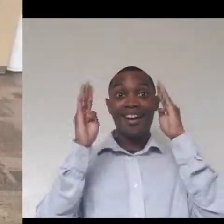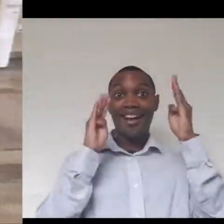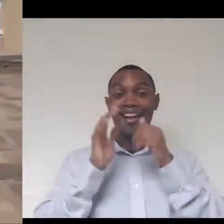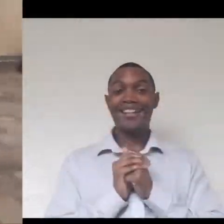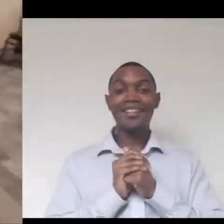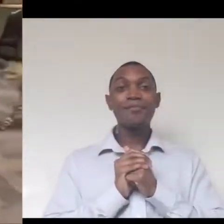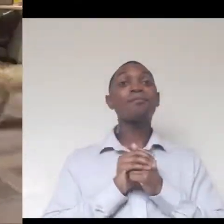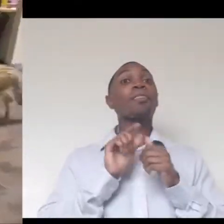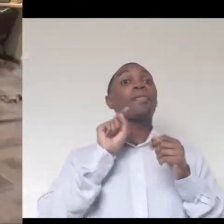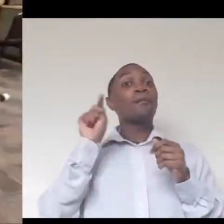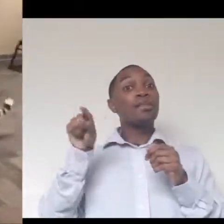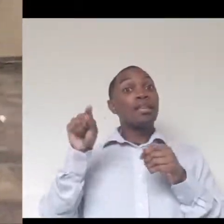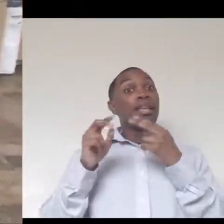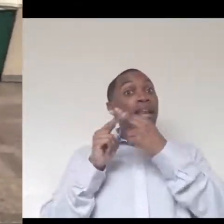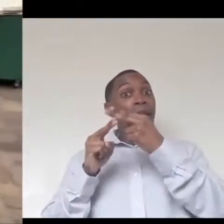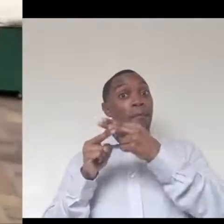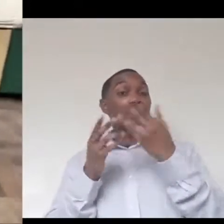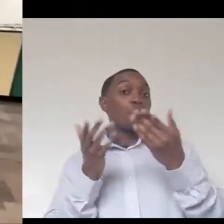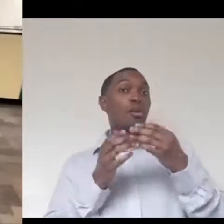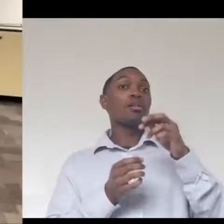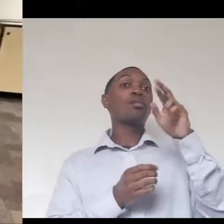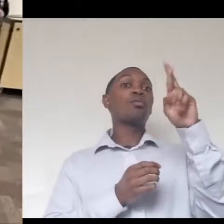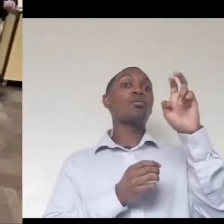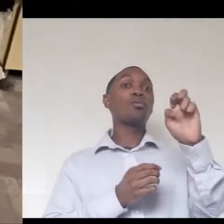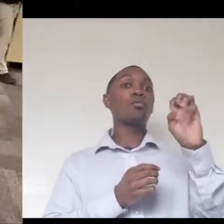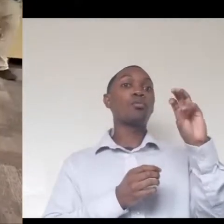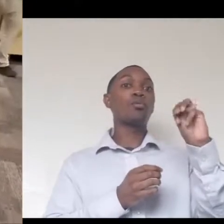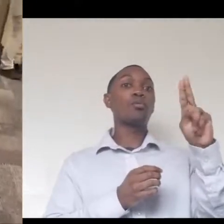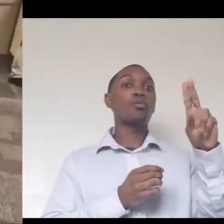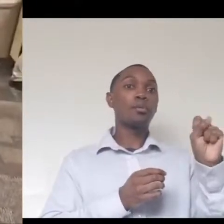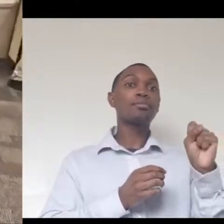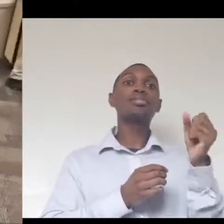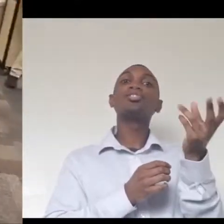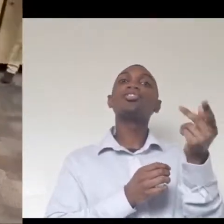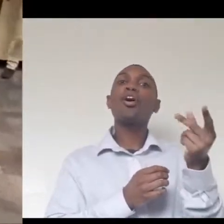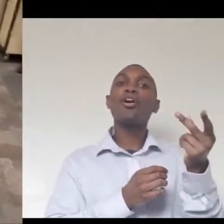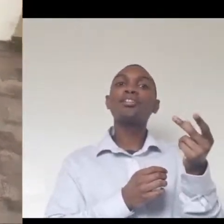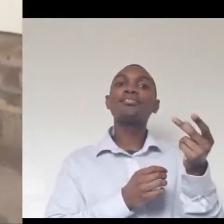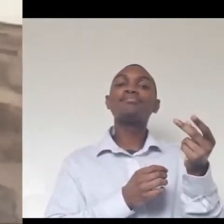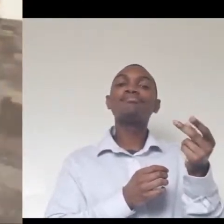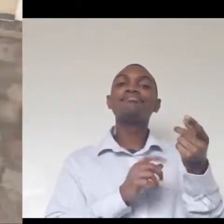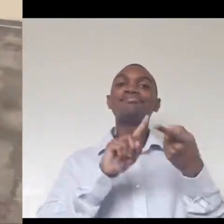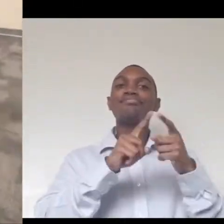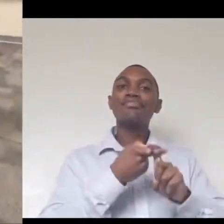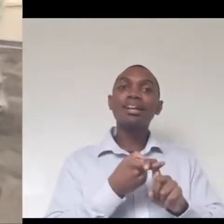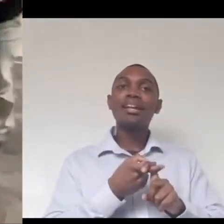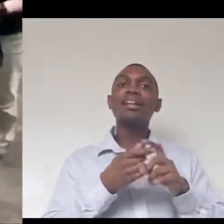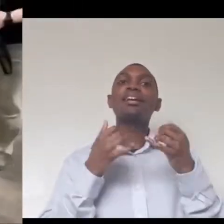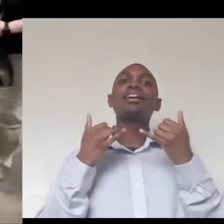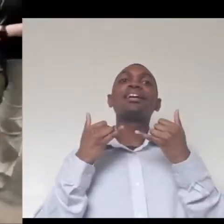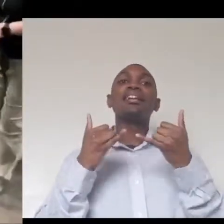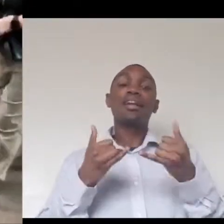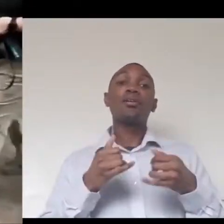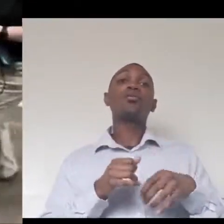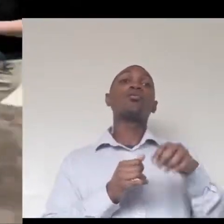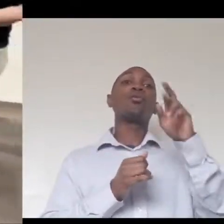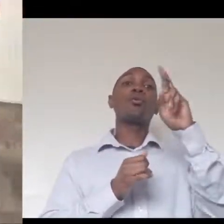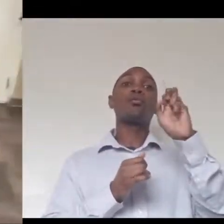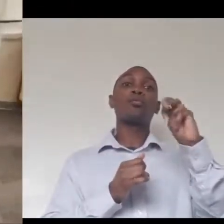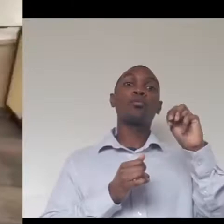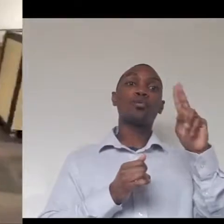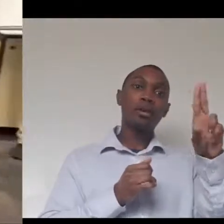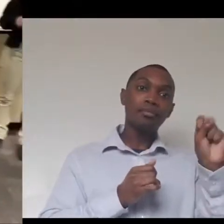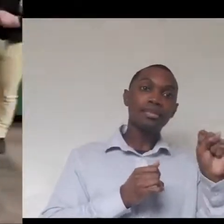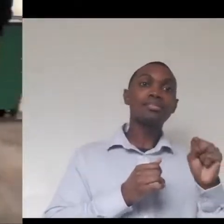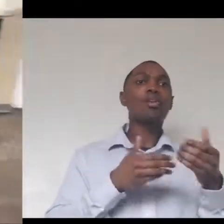This is Remus. This is Kris's cubby companion. Remus is almost 8 years old. He came to us from the